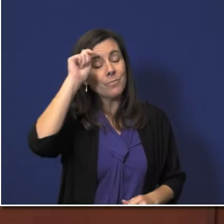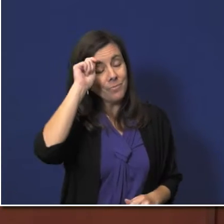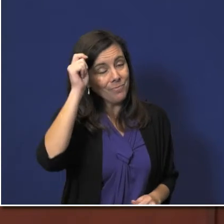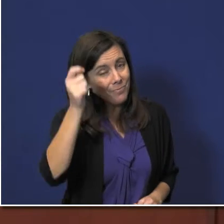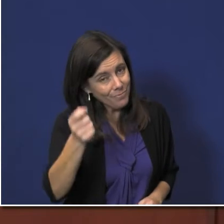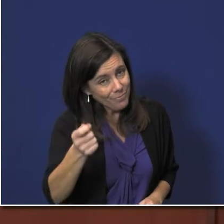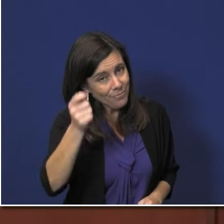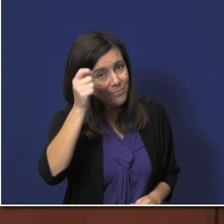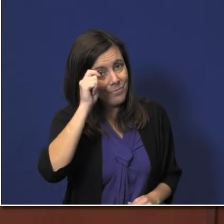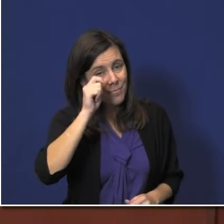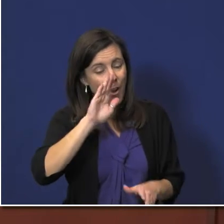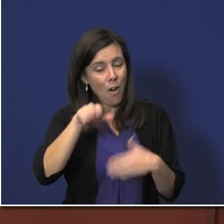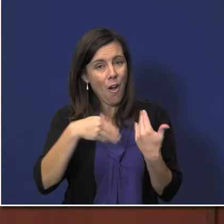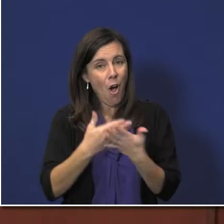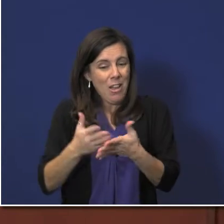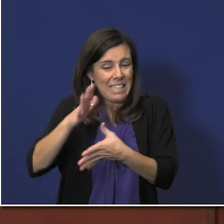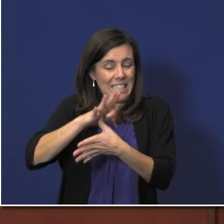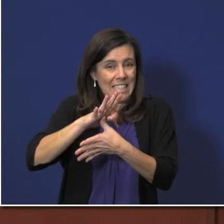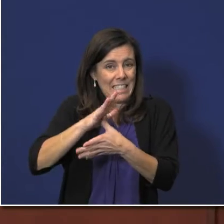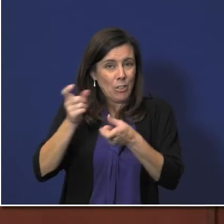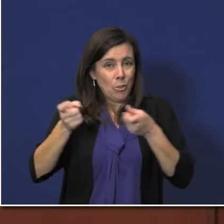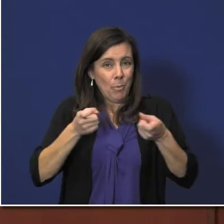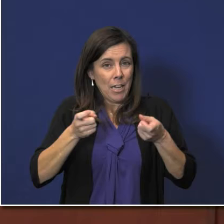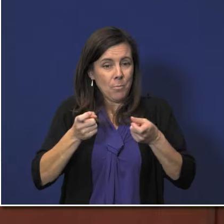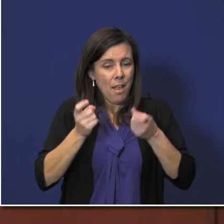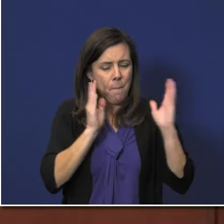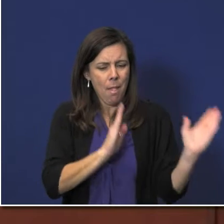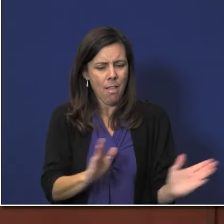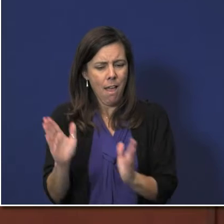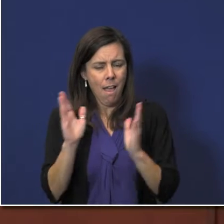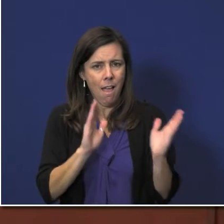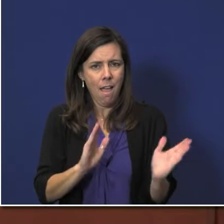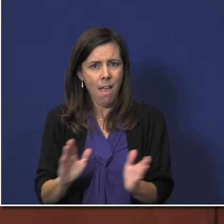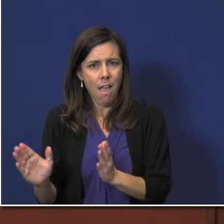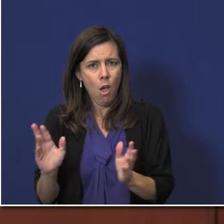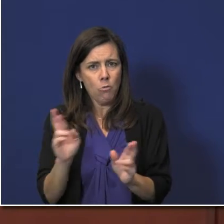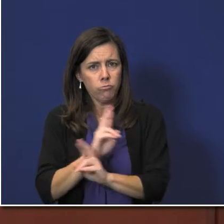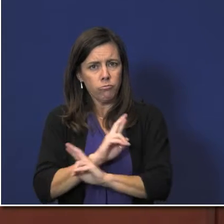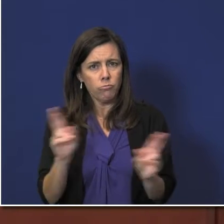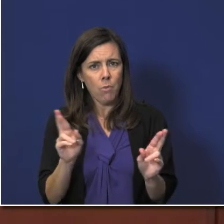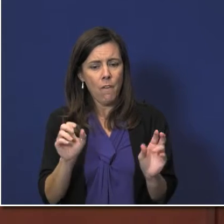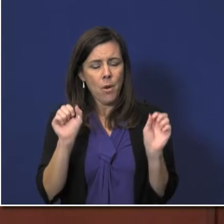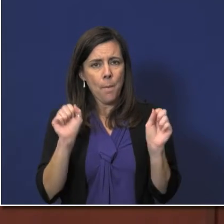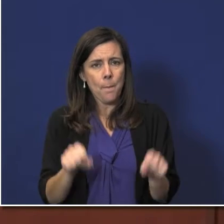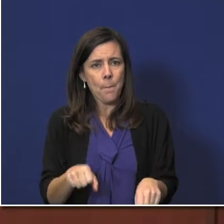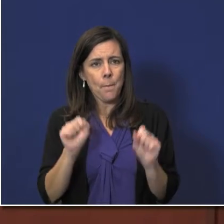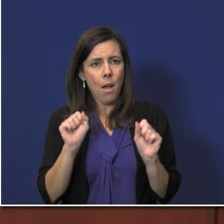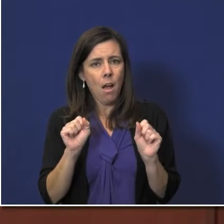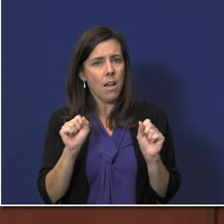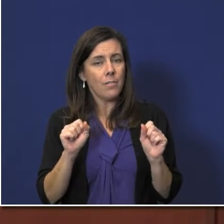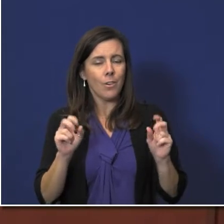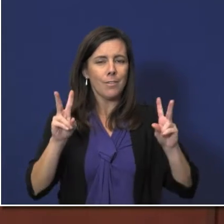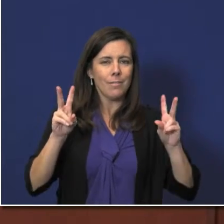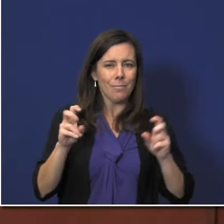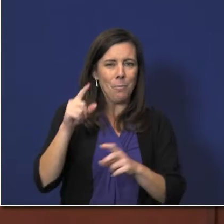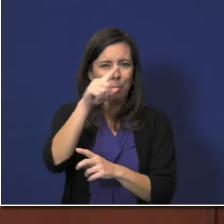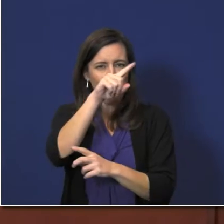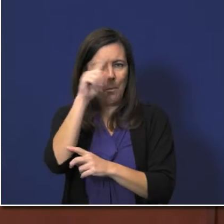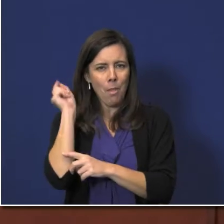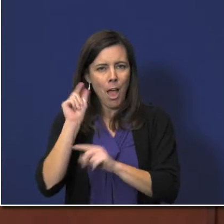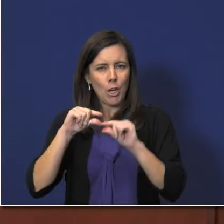the planning of senior management who prepared for the possibility of a black swan event.